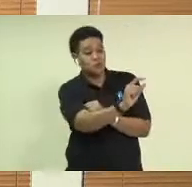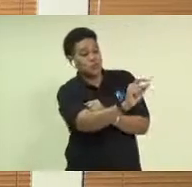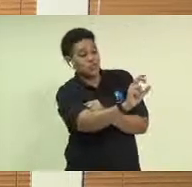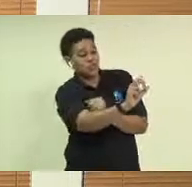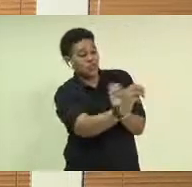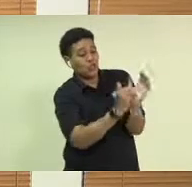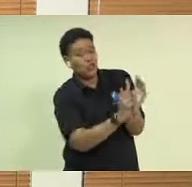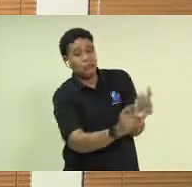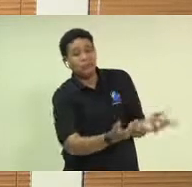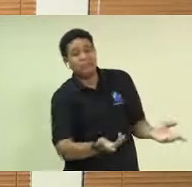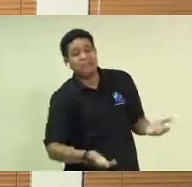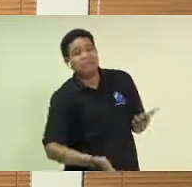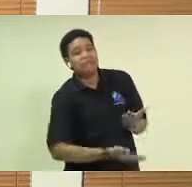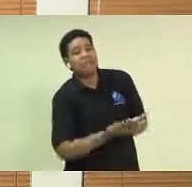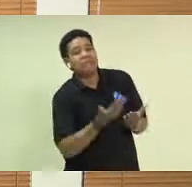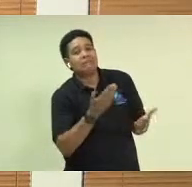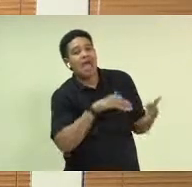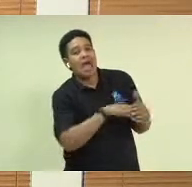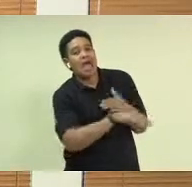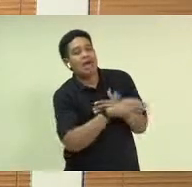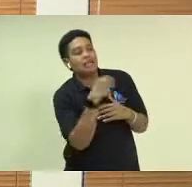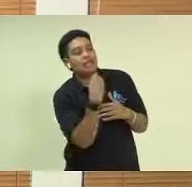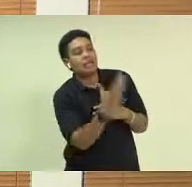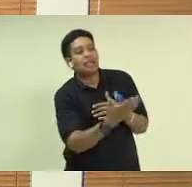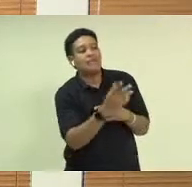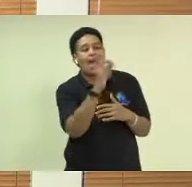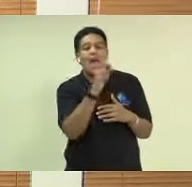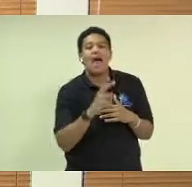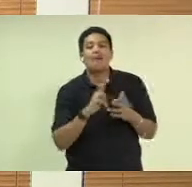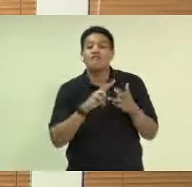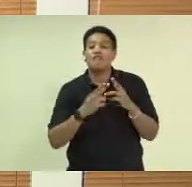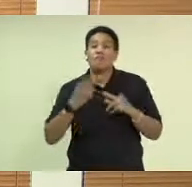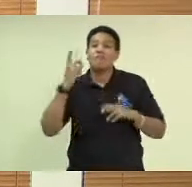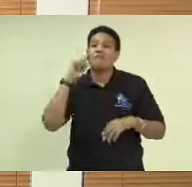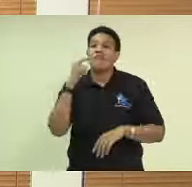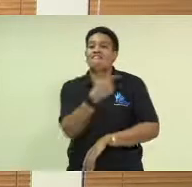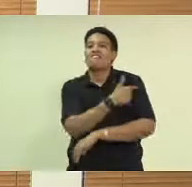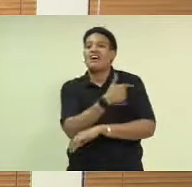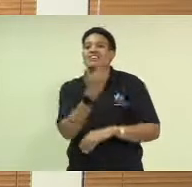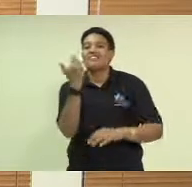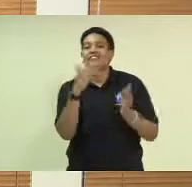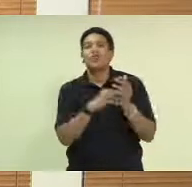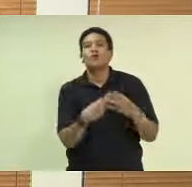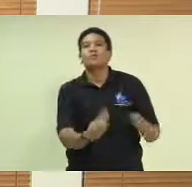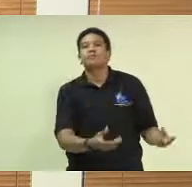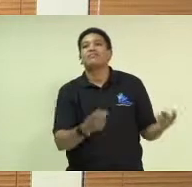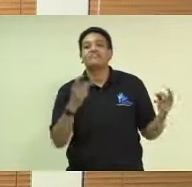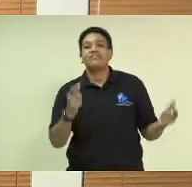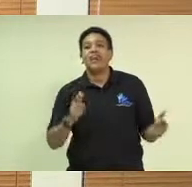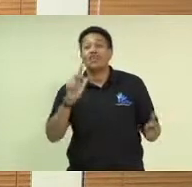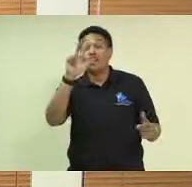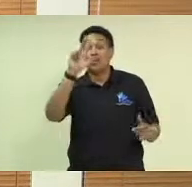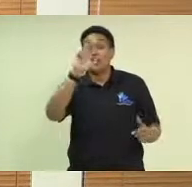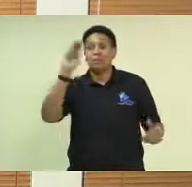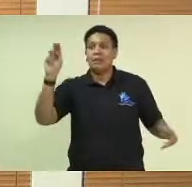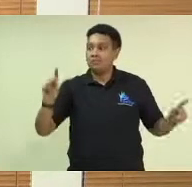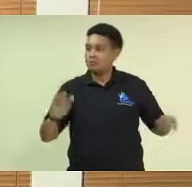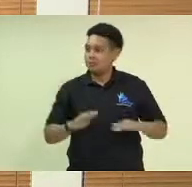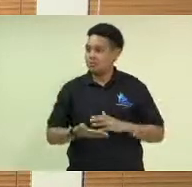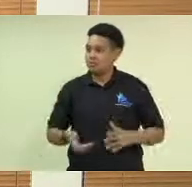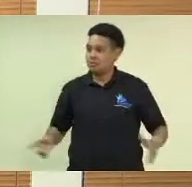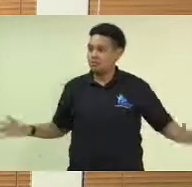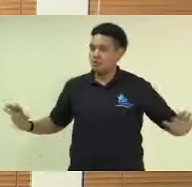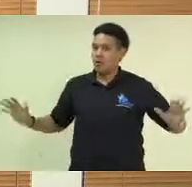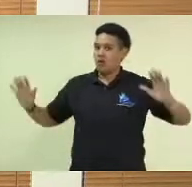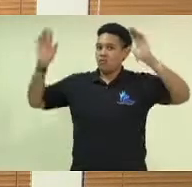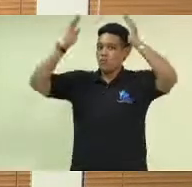it's not difficult to access half of the numbers of vaccines. a 3 million population has a little